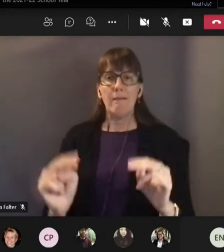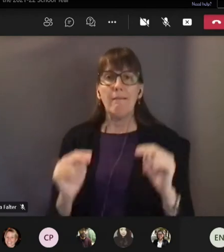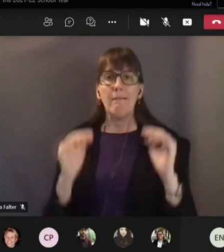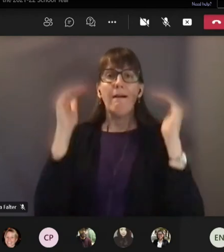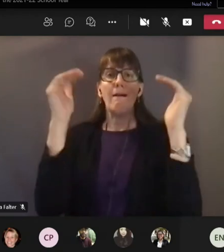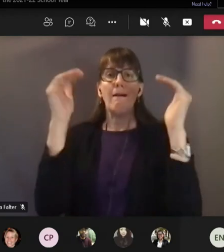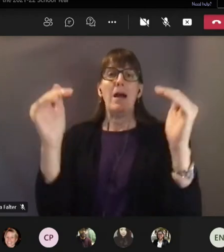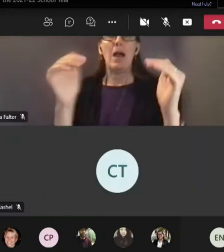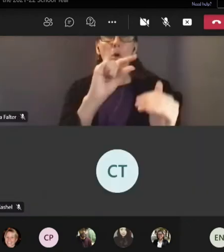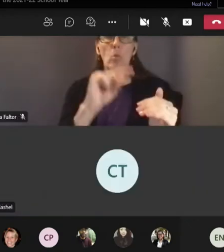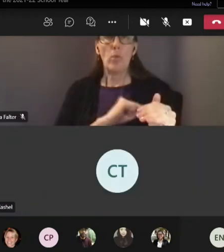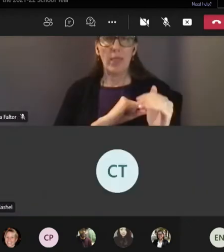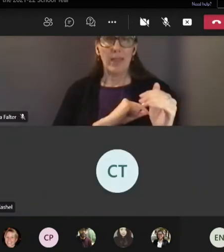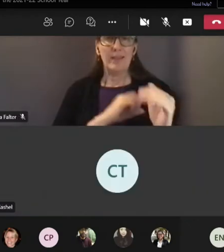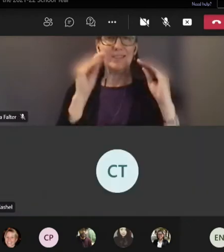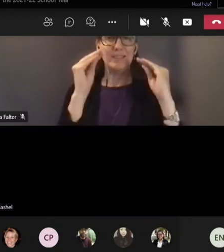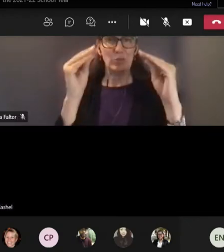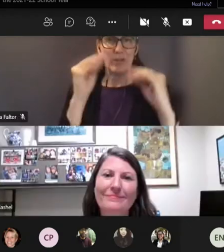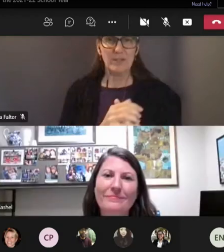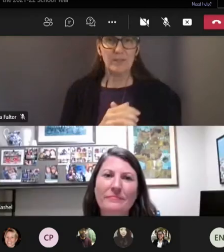please.